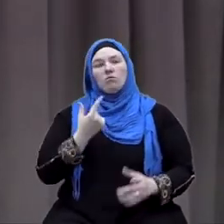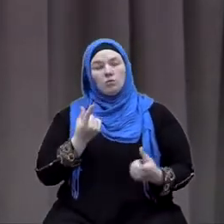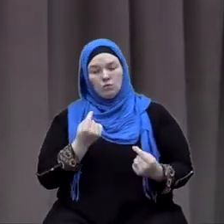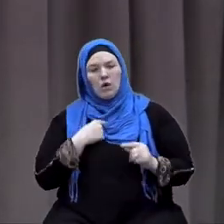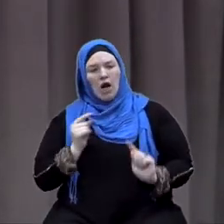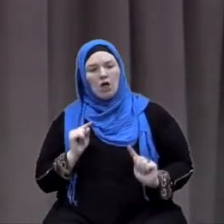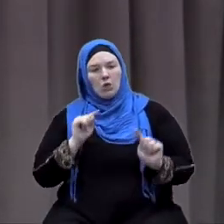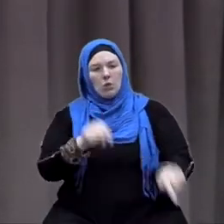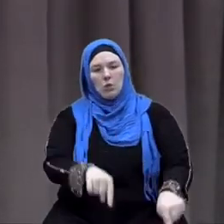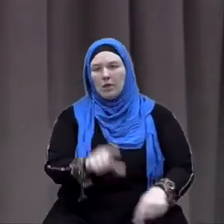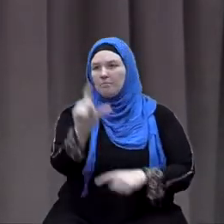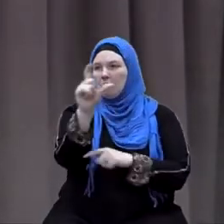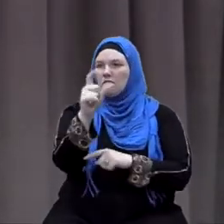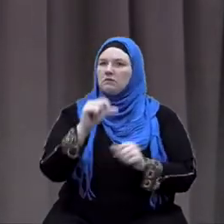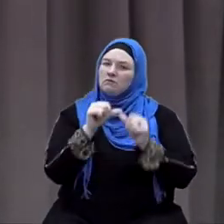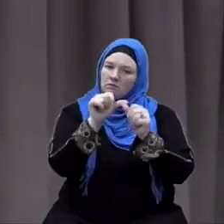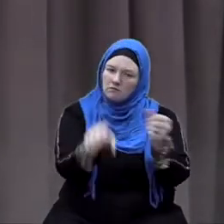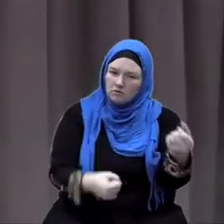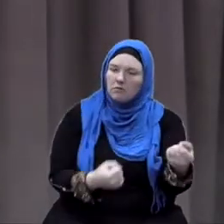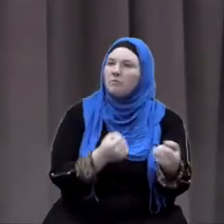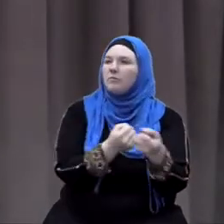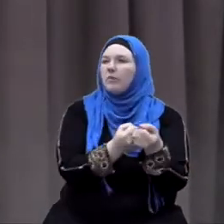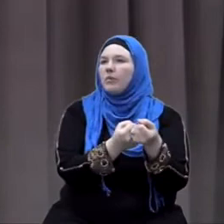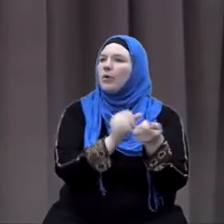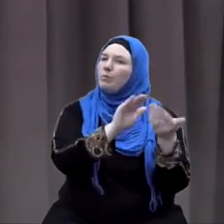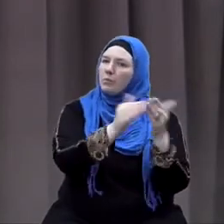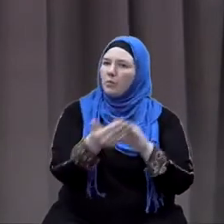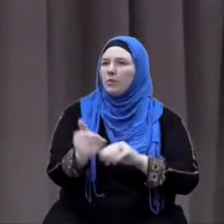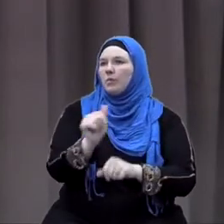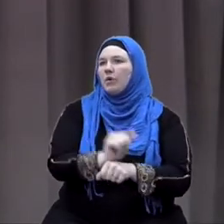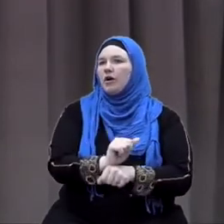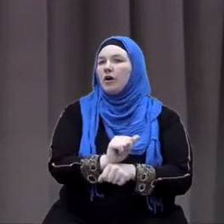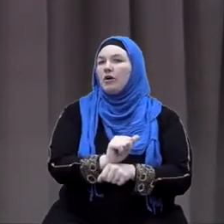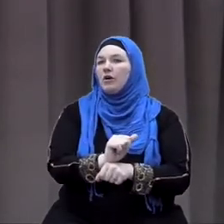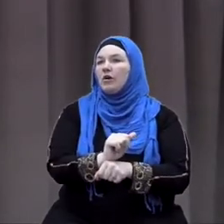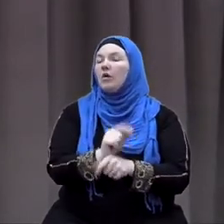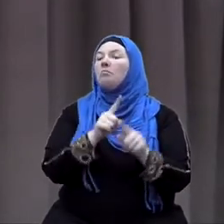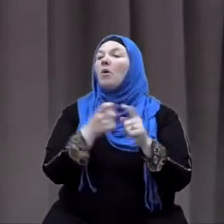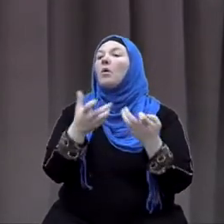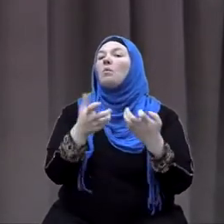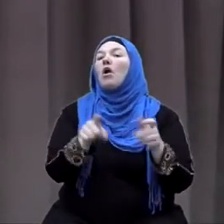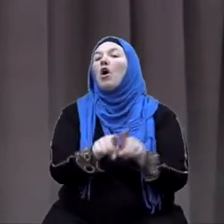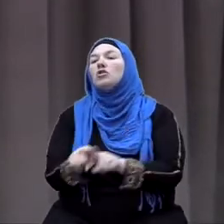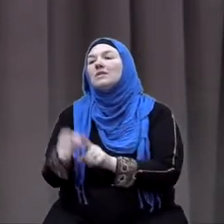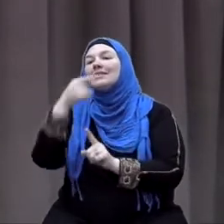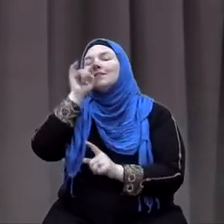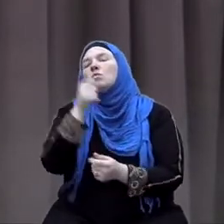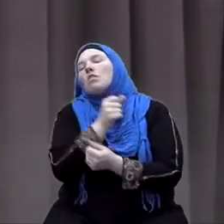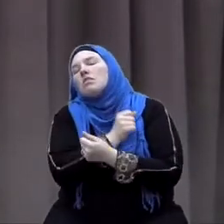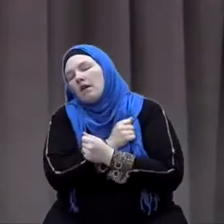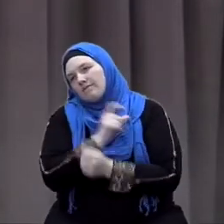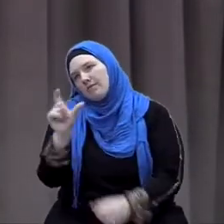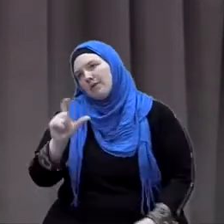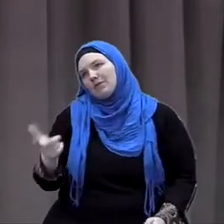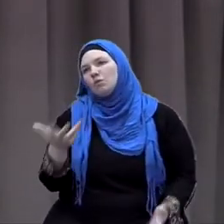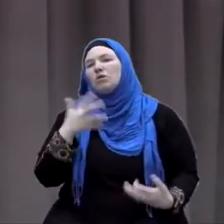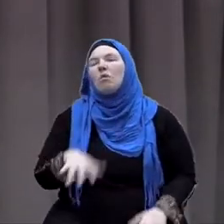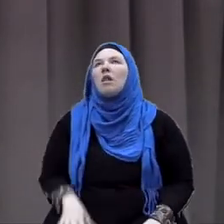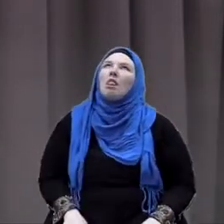in building and continuing the work of the community, but we also want them to love it. This is the house of